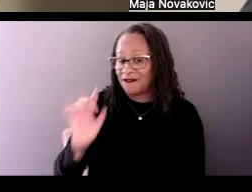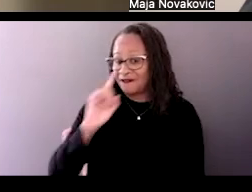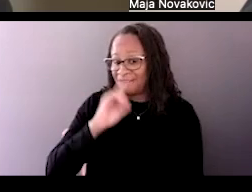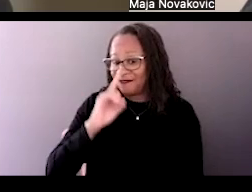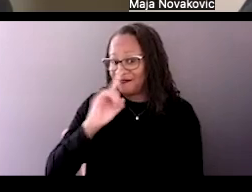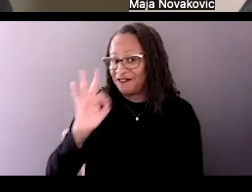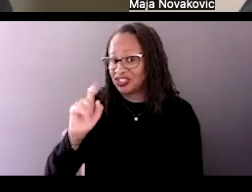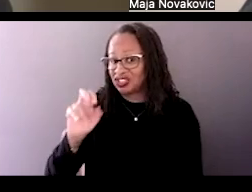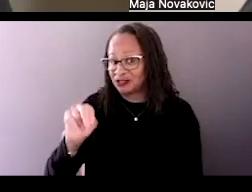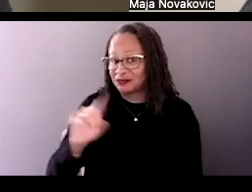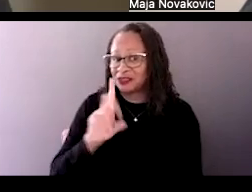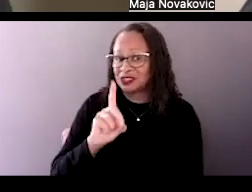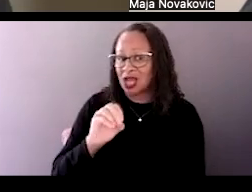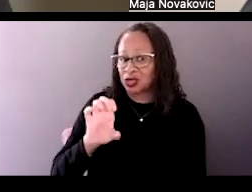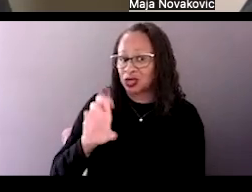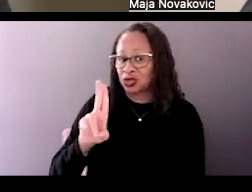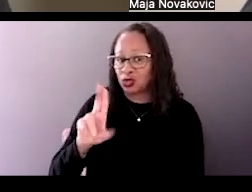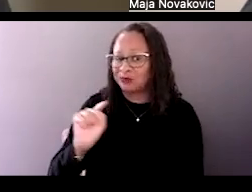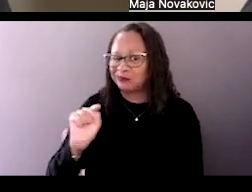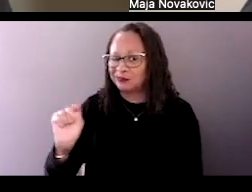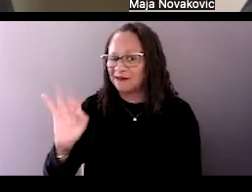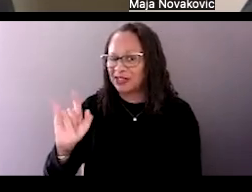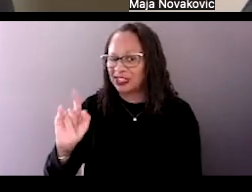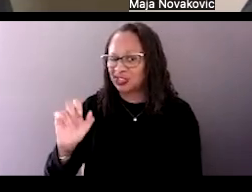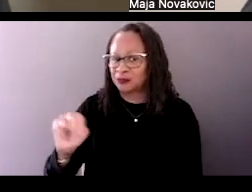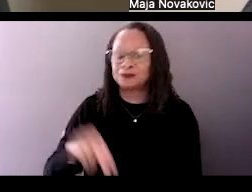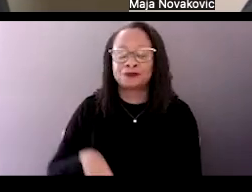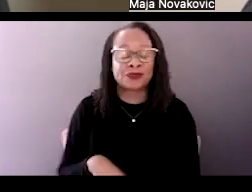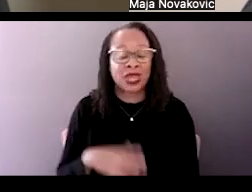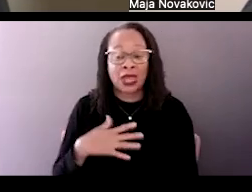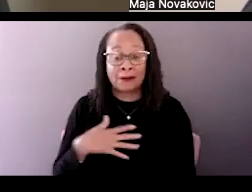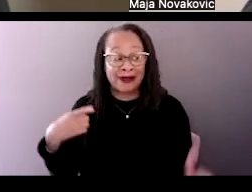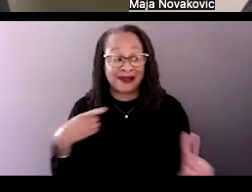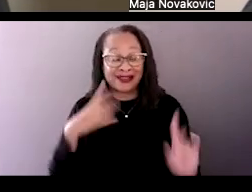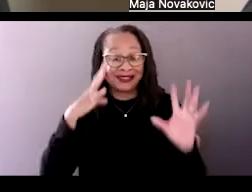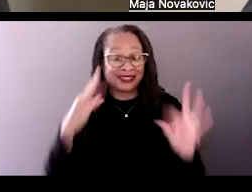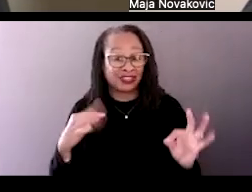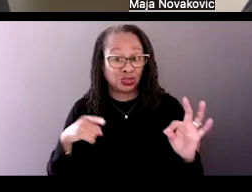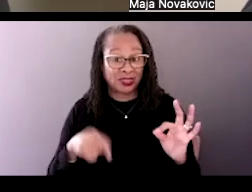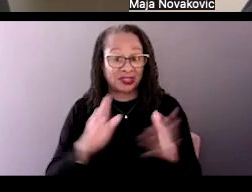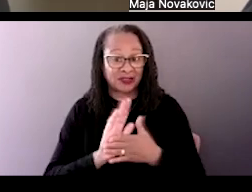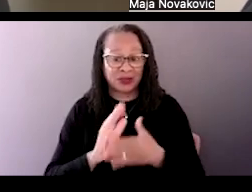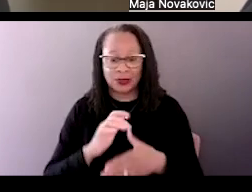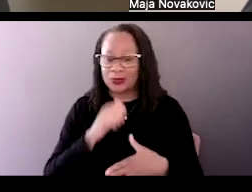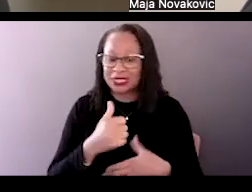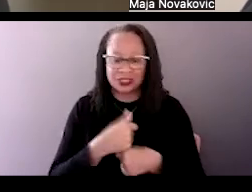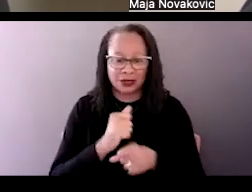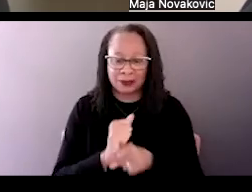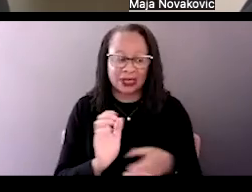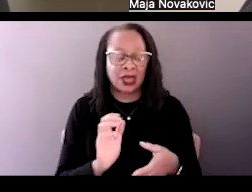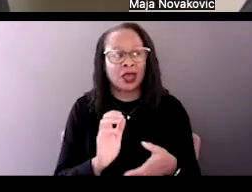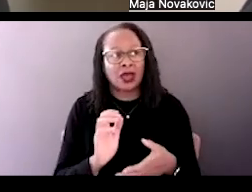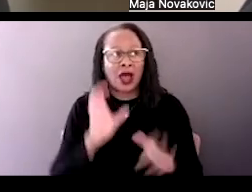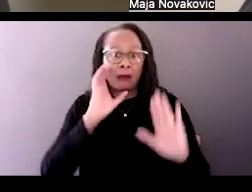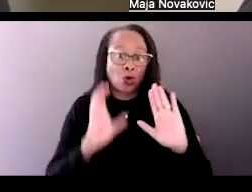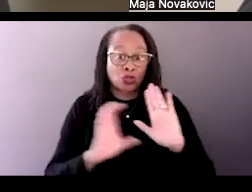Yeah. My intention with this film wasn't to make a mere portrait